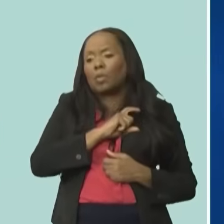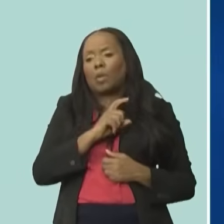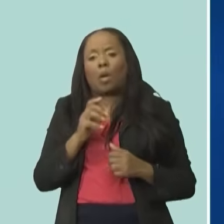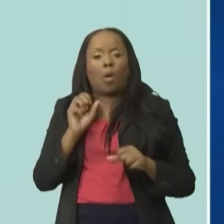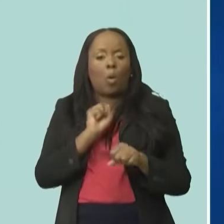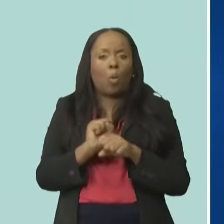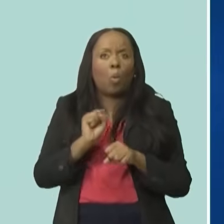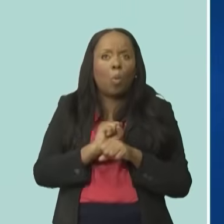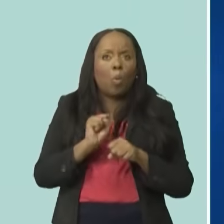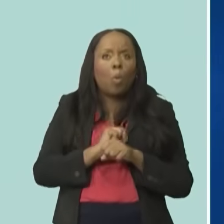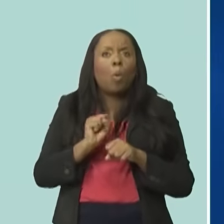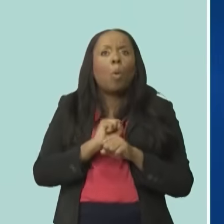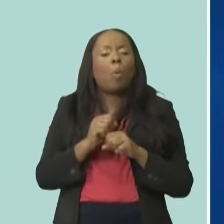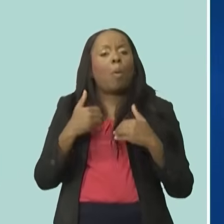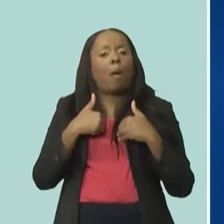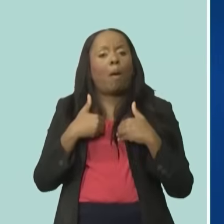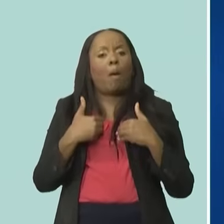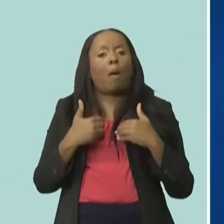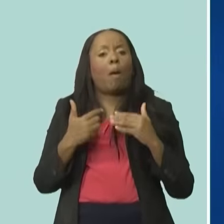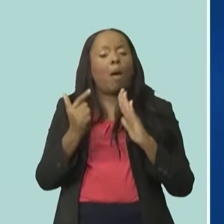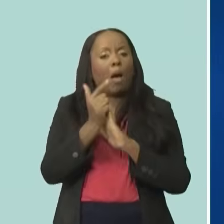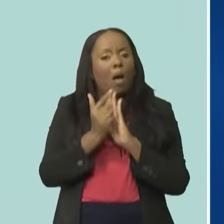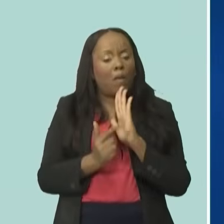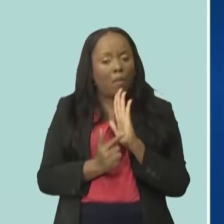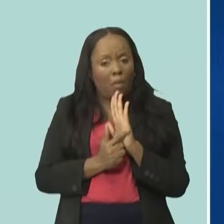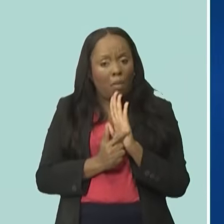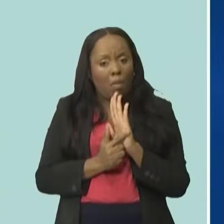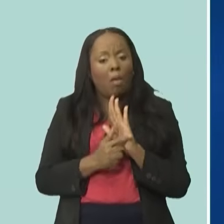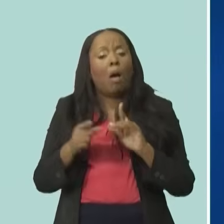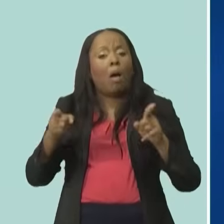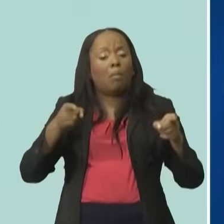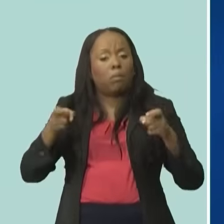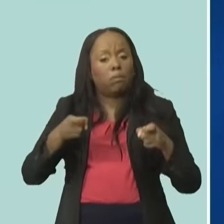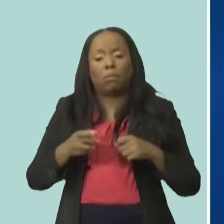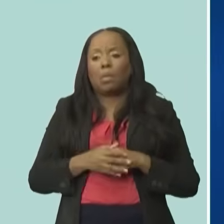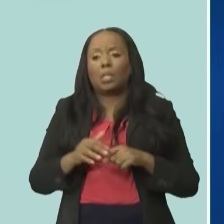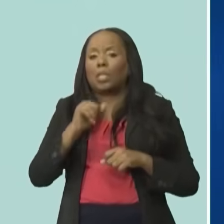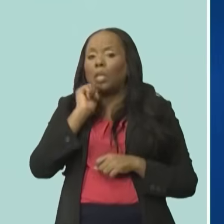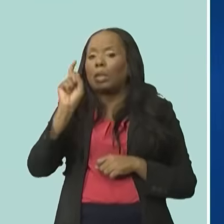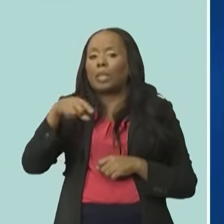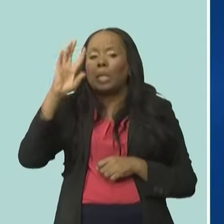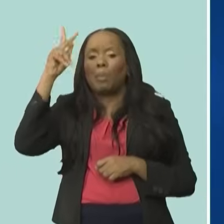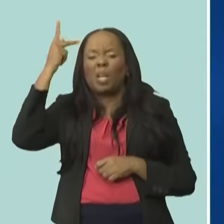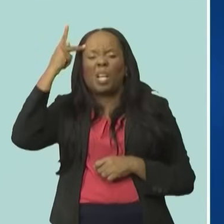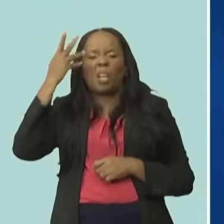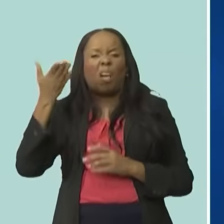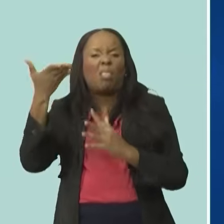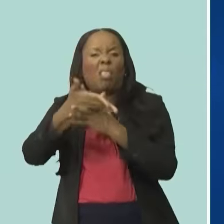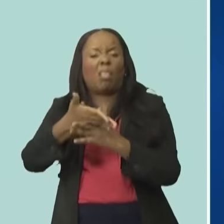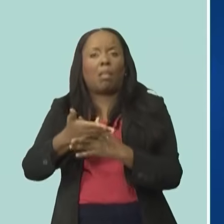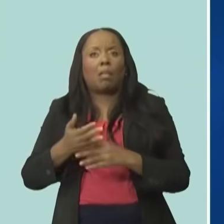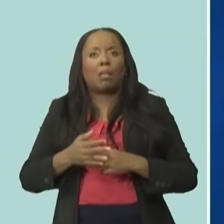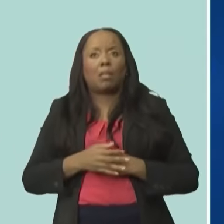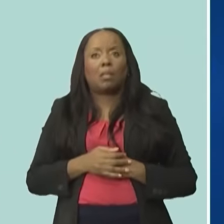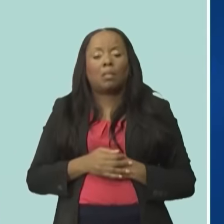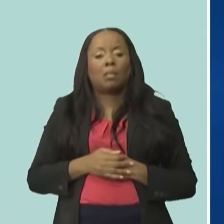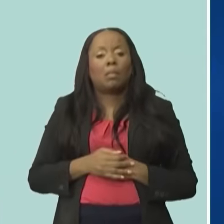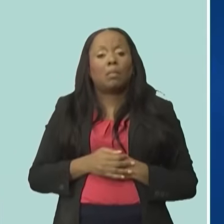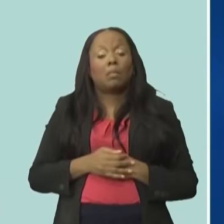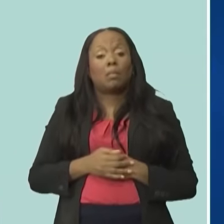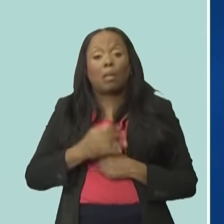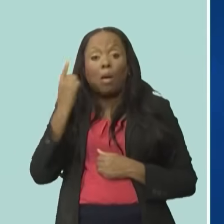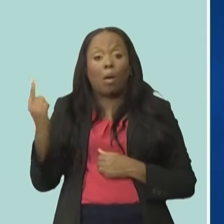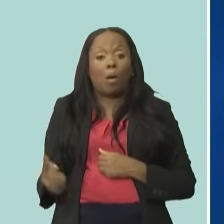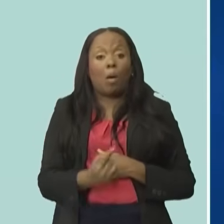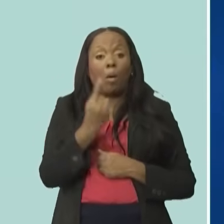insulated by law from political interference or political control, so that there are procedures and protocols